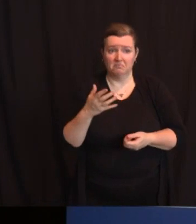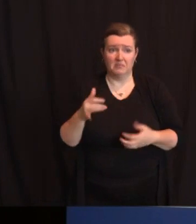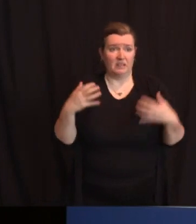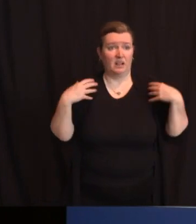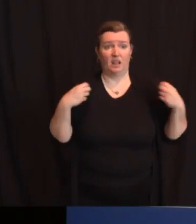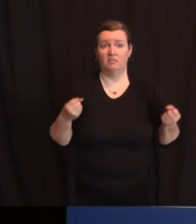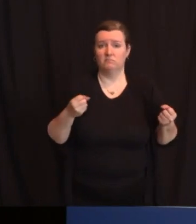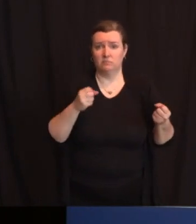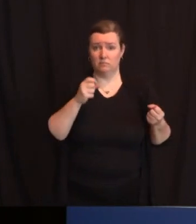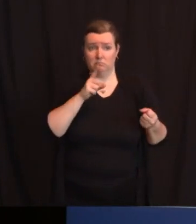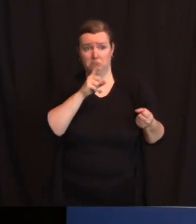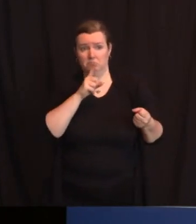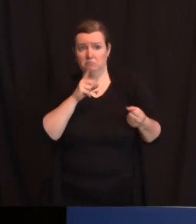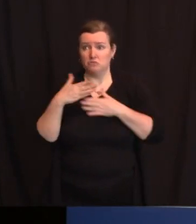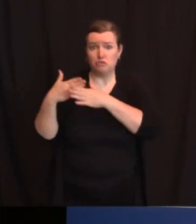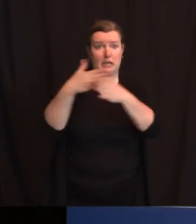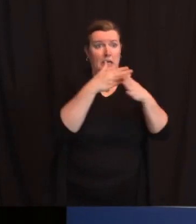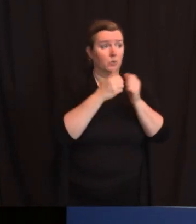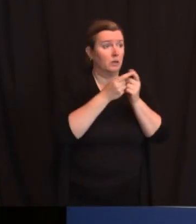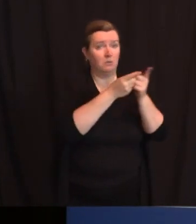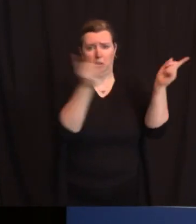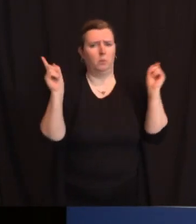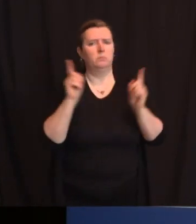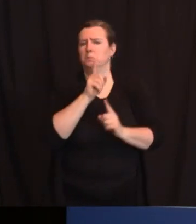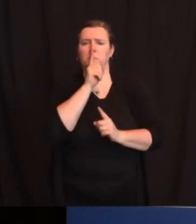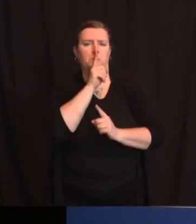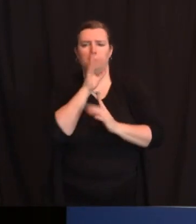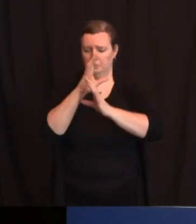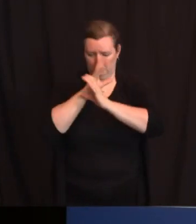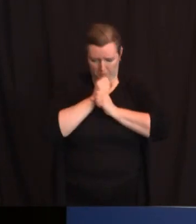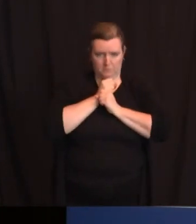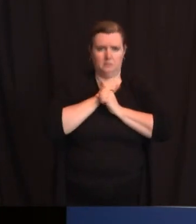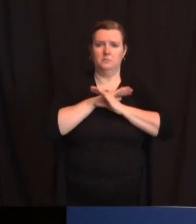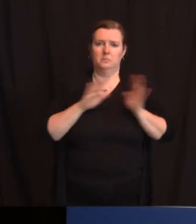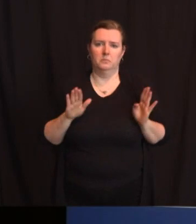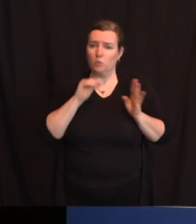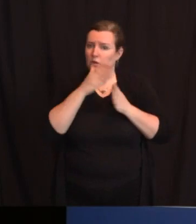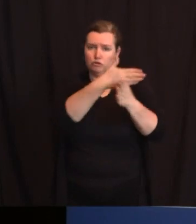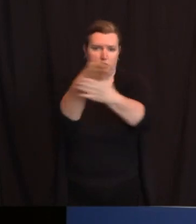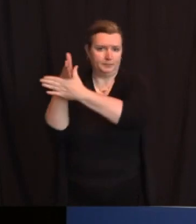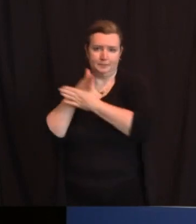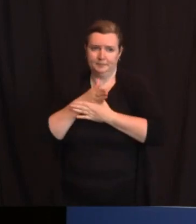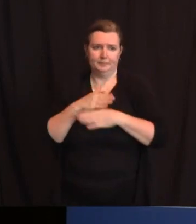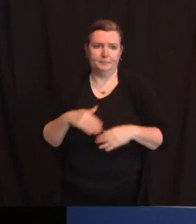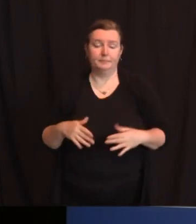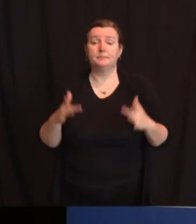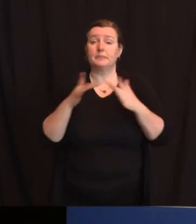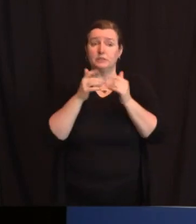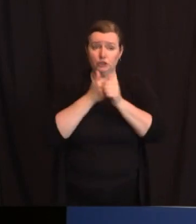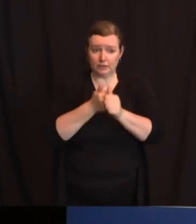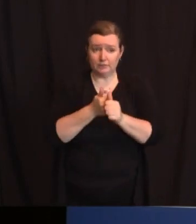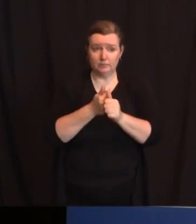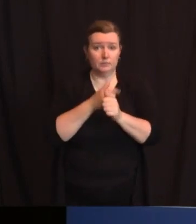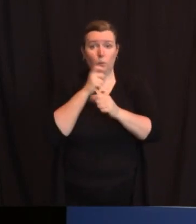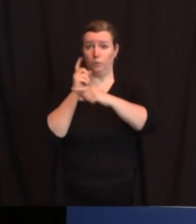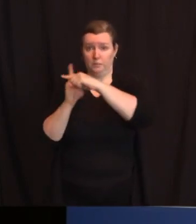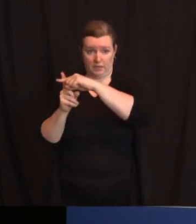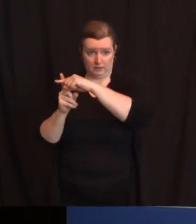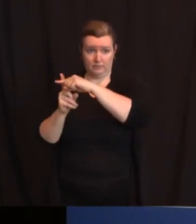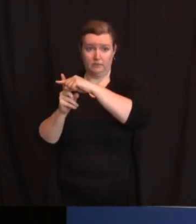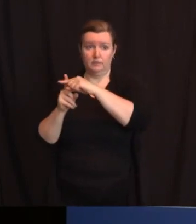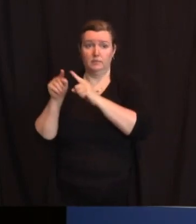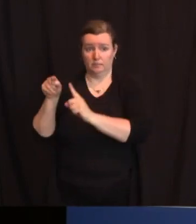In the course of routine contact tracing, the individual who is the case is never revealed to the contact.